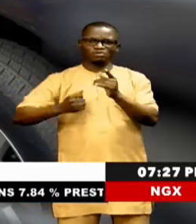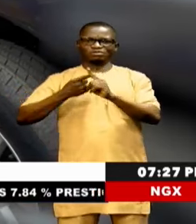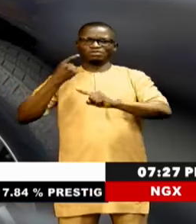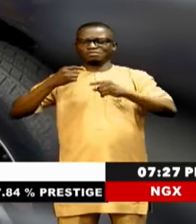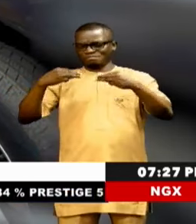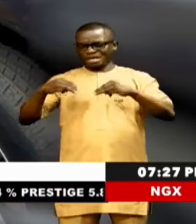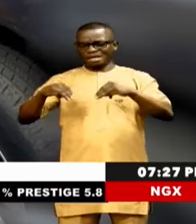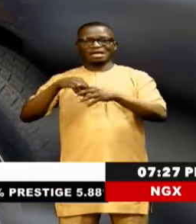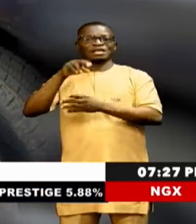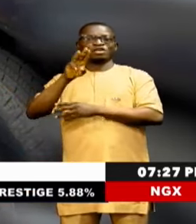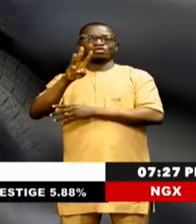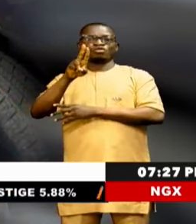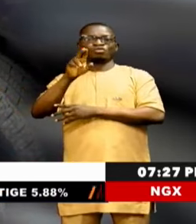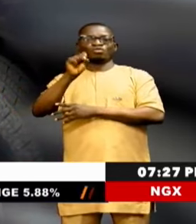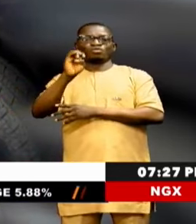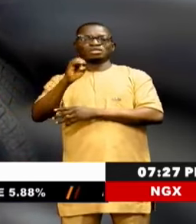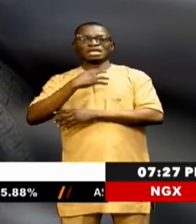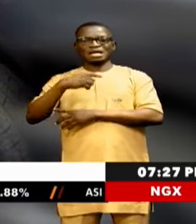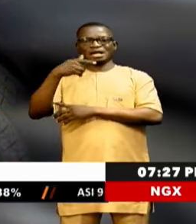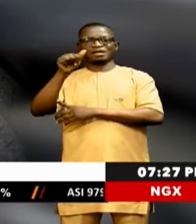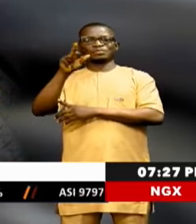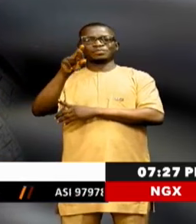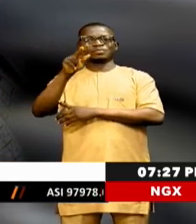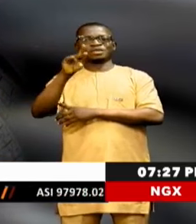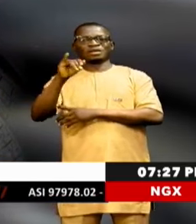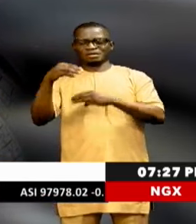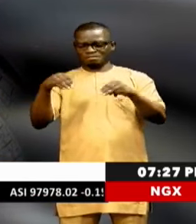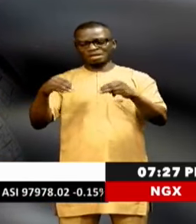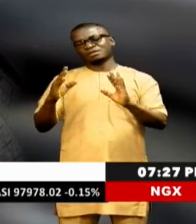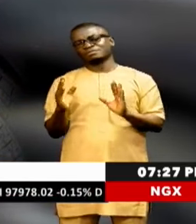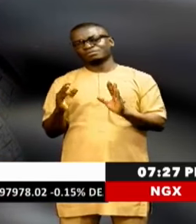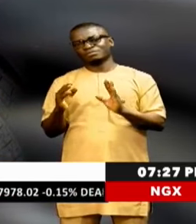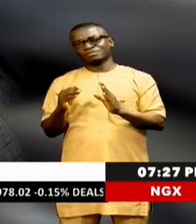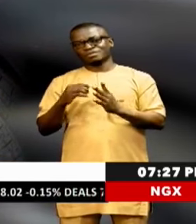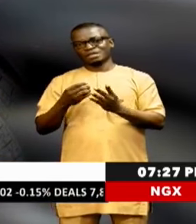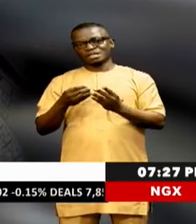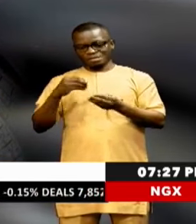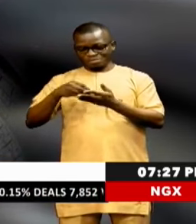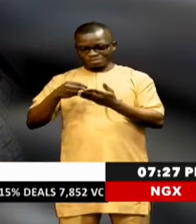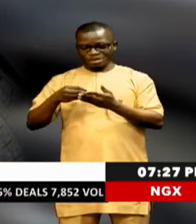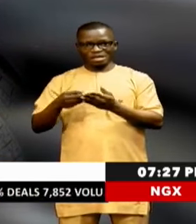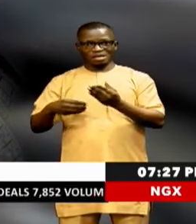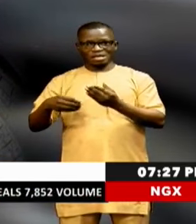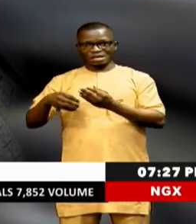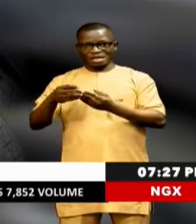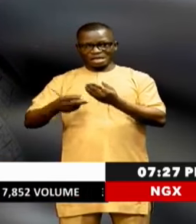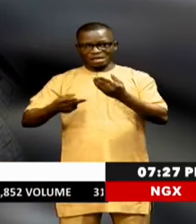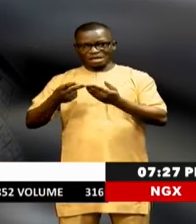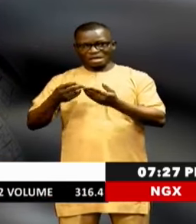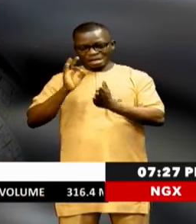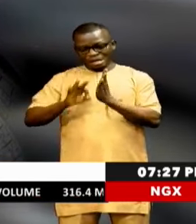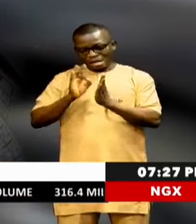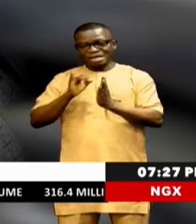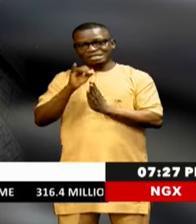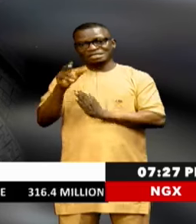stores in Wuse and Gariki markets. The street value of the items removed from the places the agency visited is